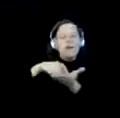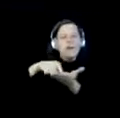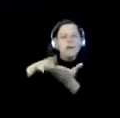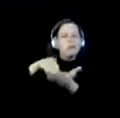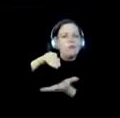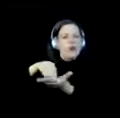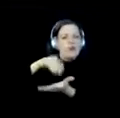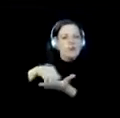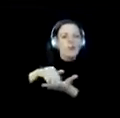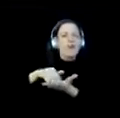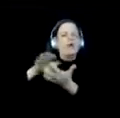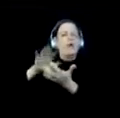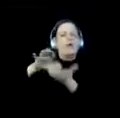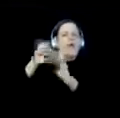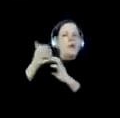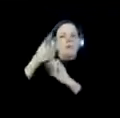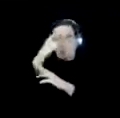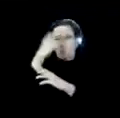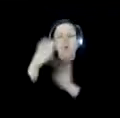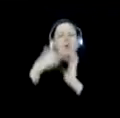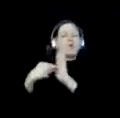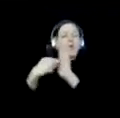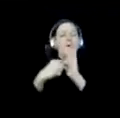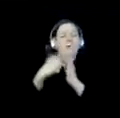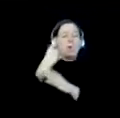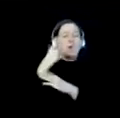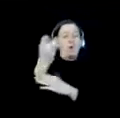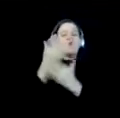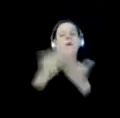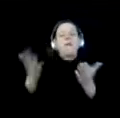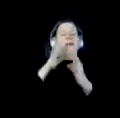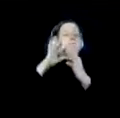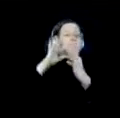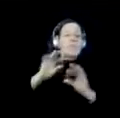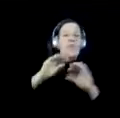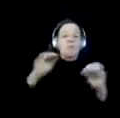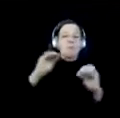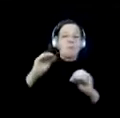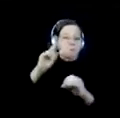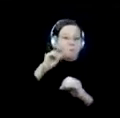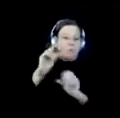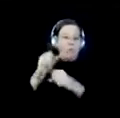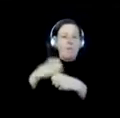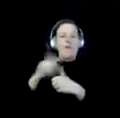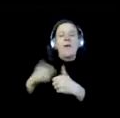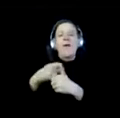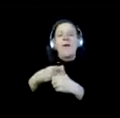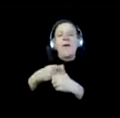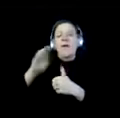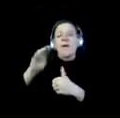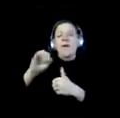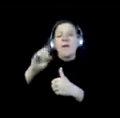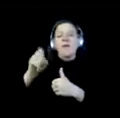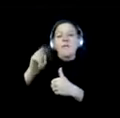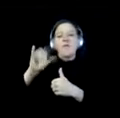symbol. Dreaming of systems so perfect that no one will need to be good. The first modernity suppressed the growth and expression of self